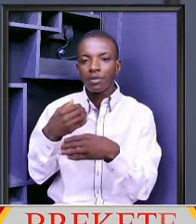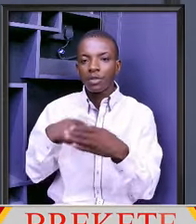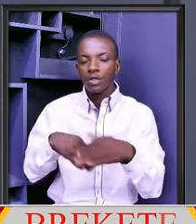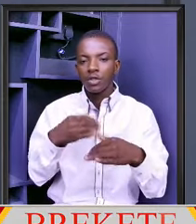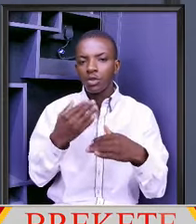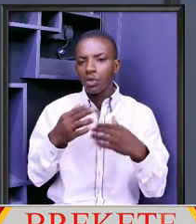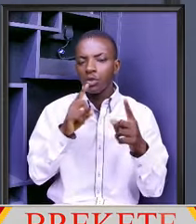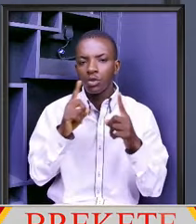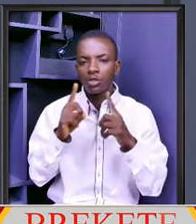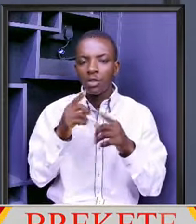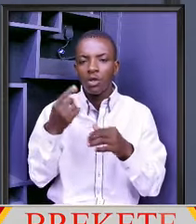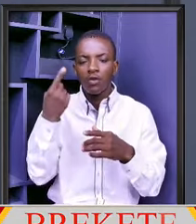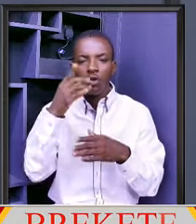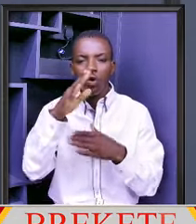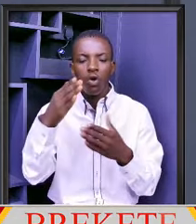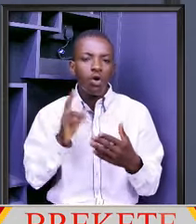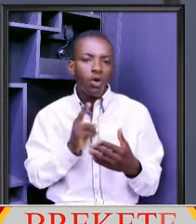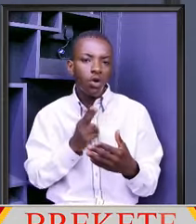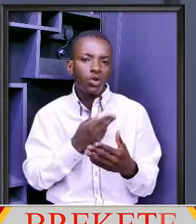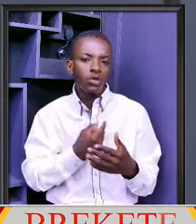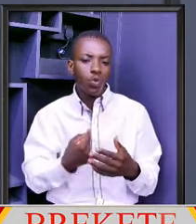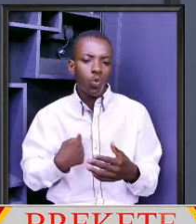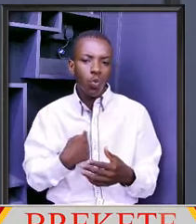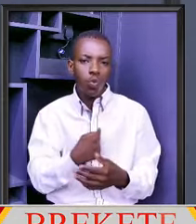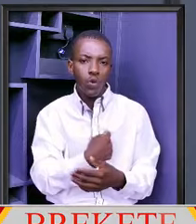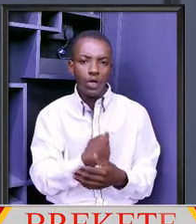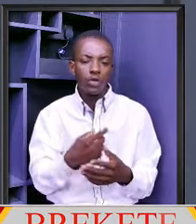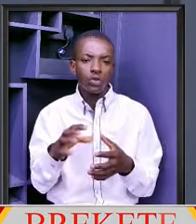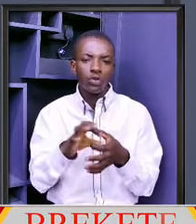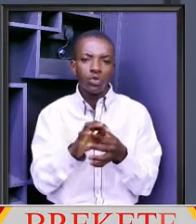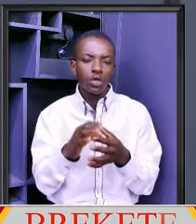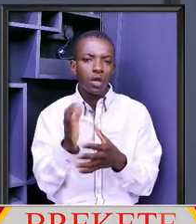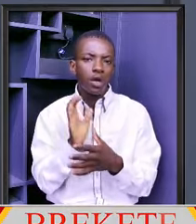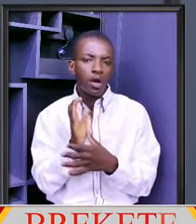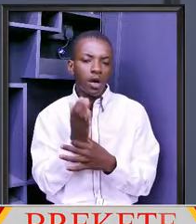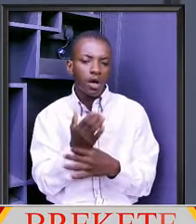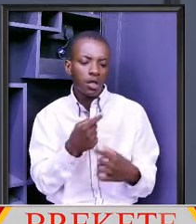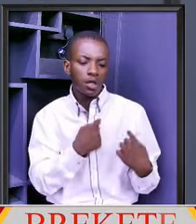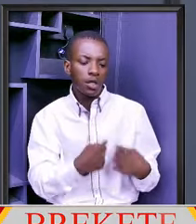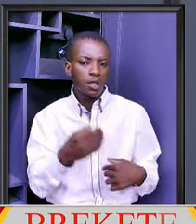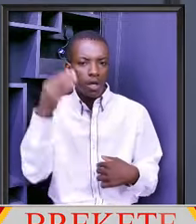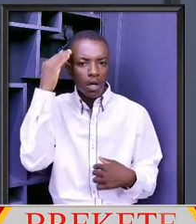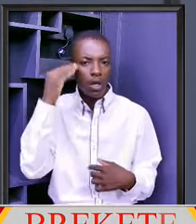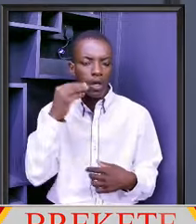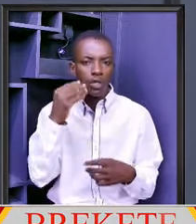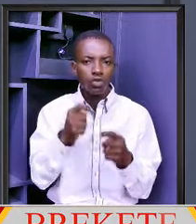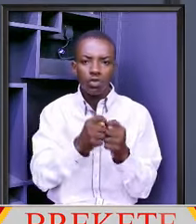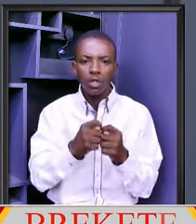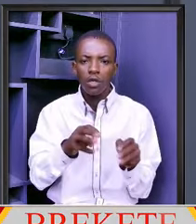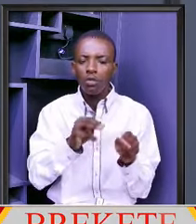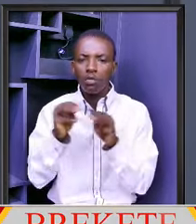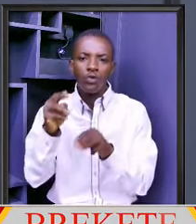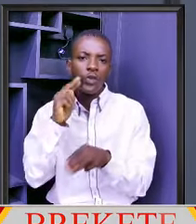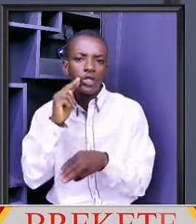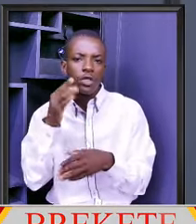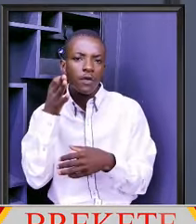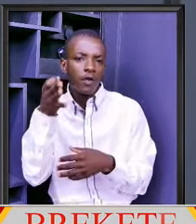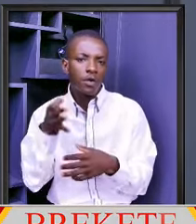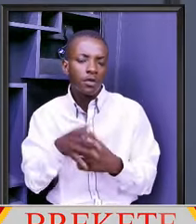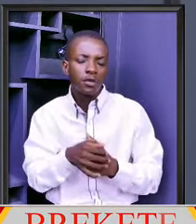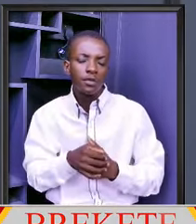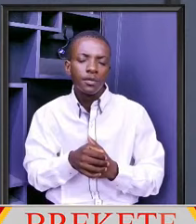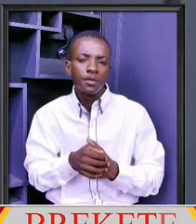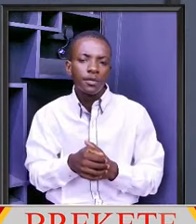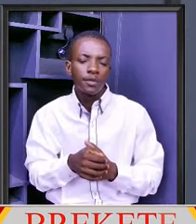all this talk. Now for us, we, to join our hands, our hearts, and our heads together, make we move Nigeria